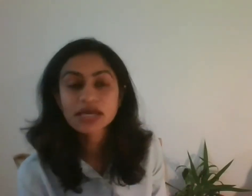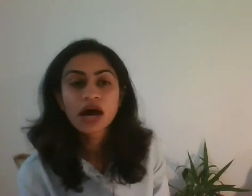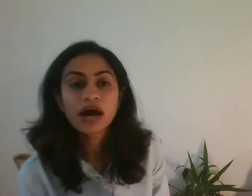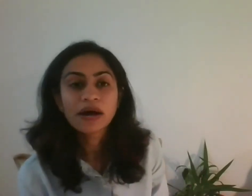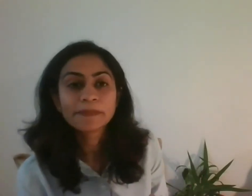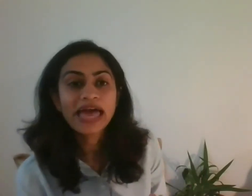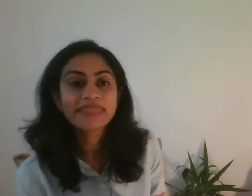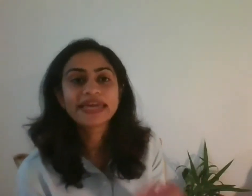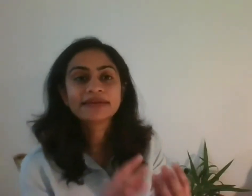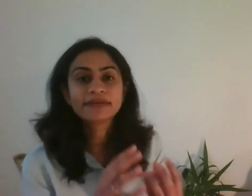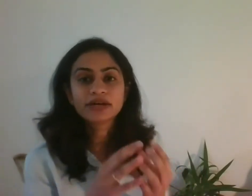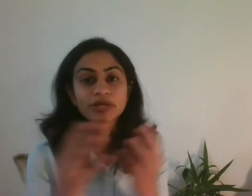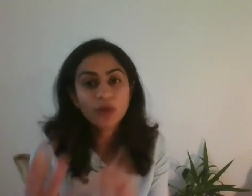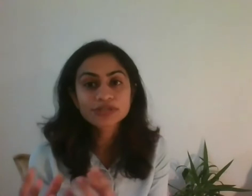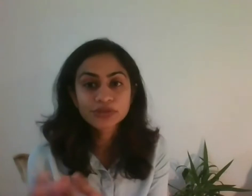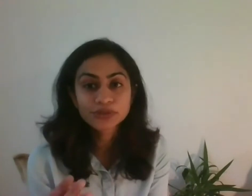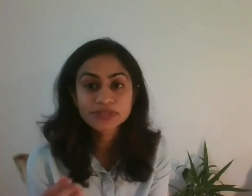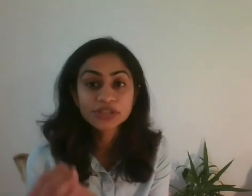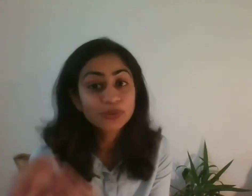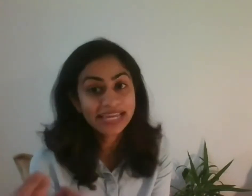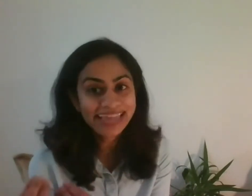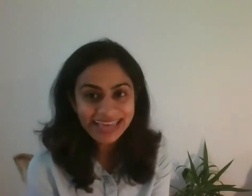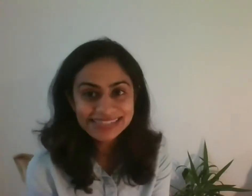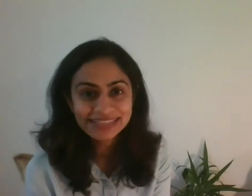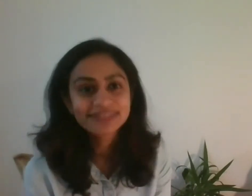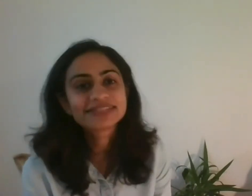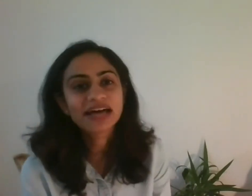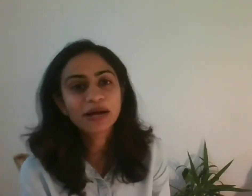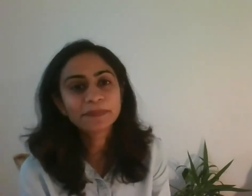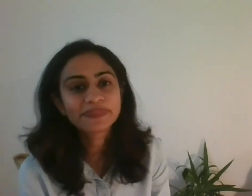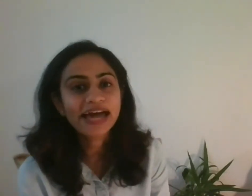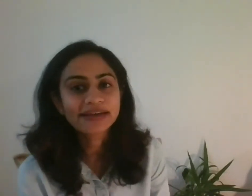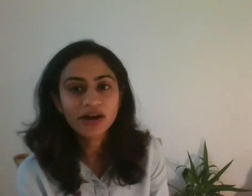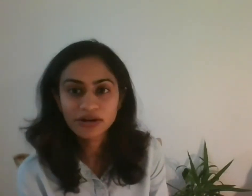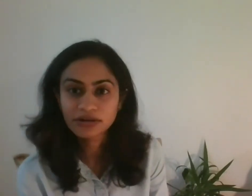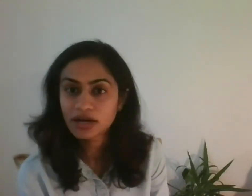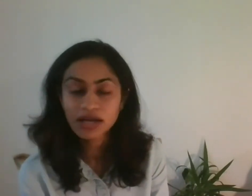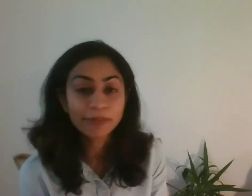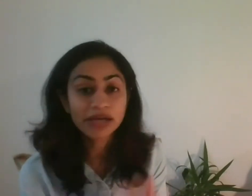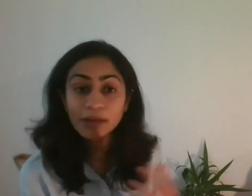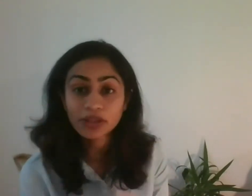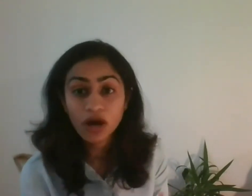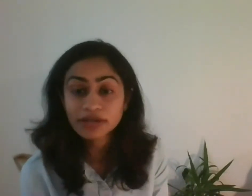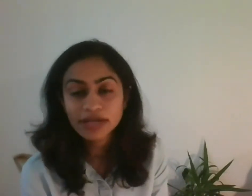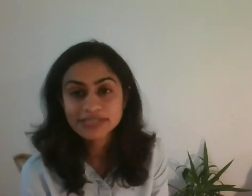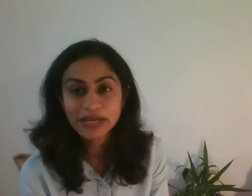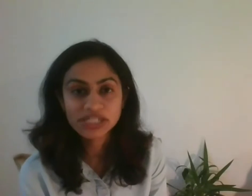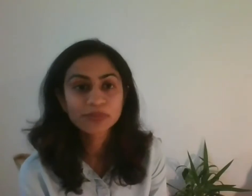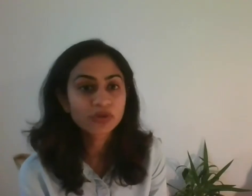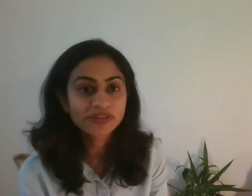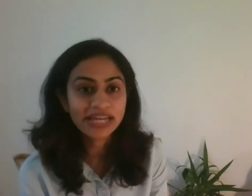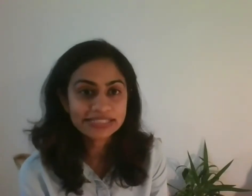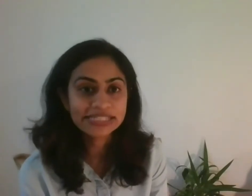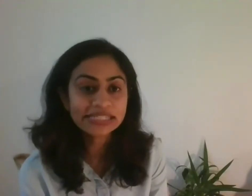antigens. And then you can also use nucleic acids that are coming up a lot, especially